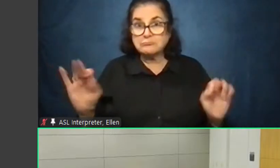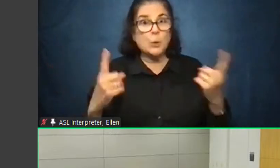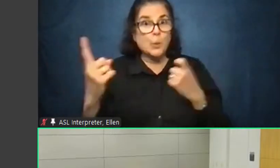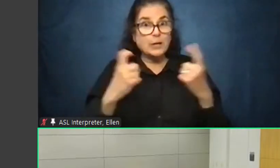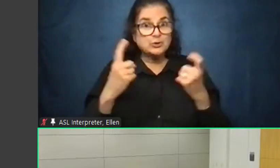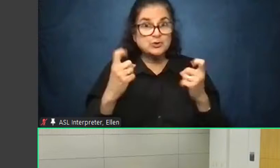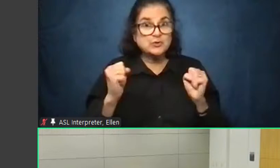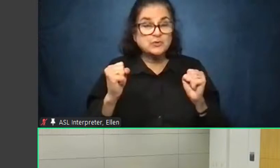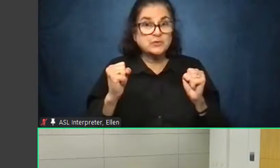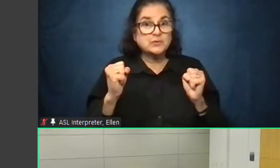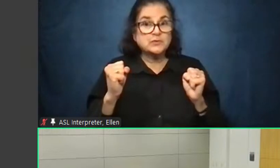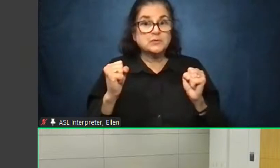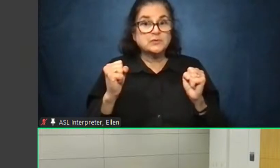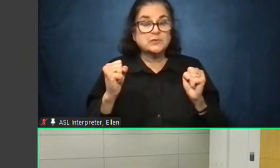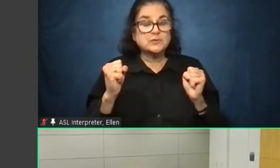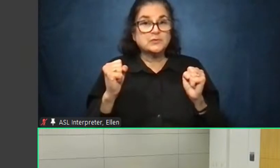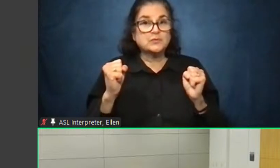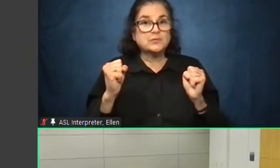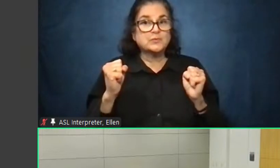questions?